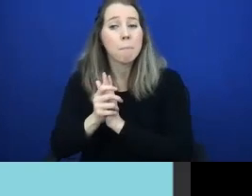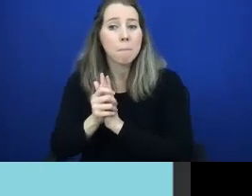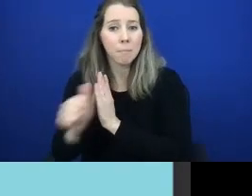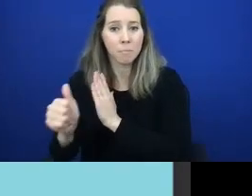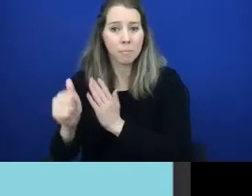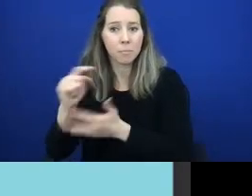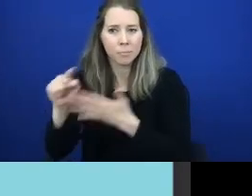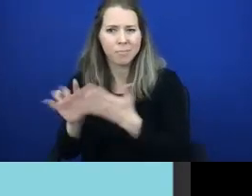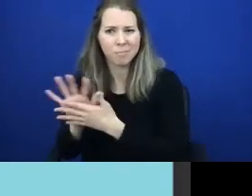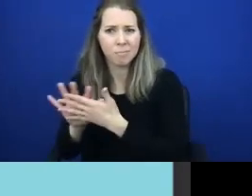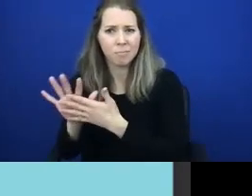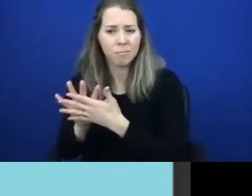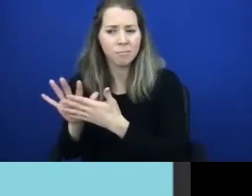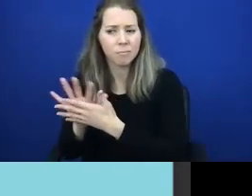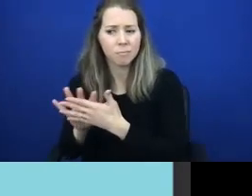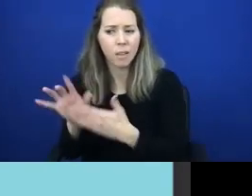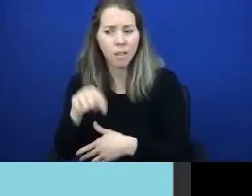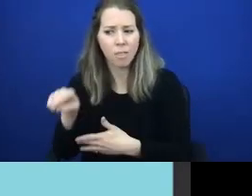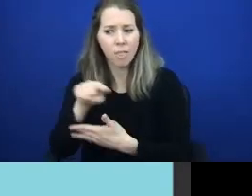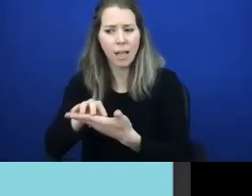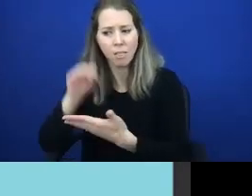they learned are